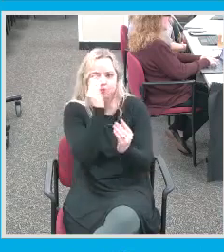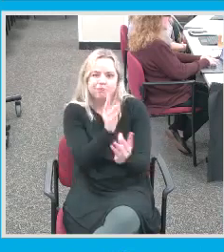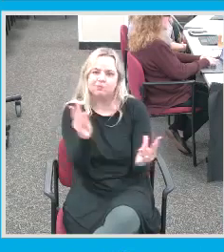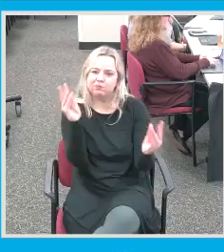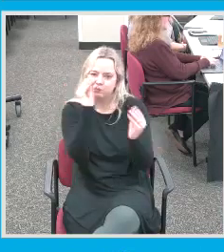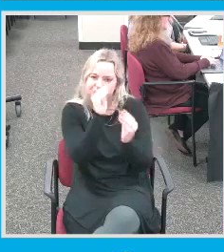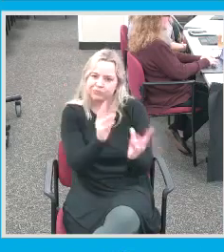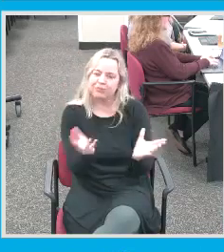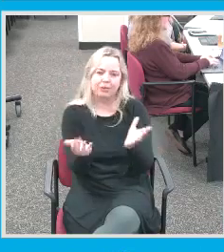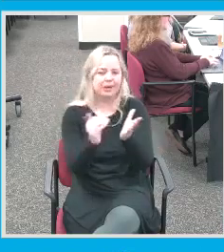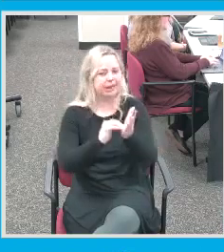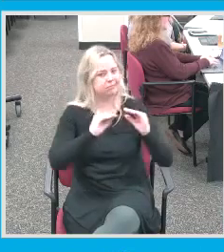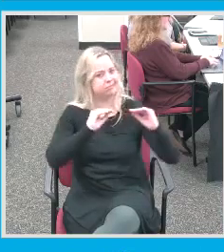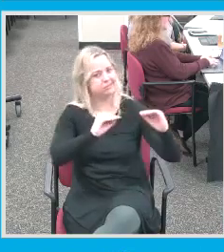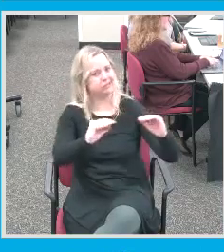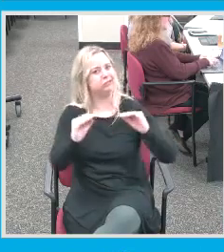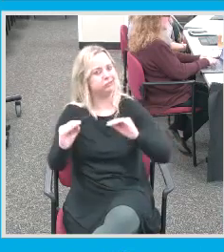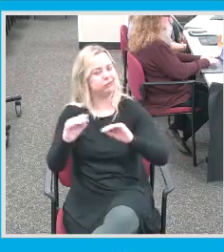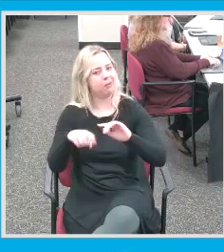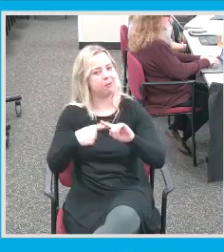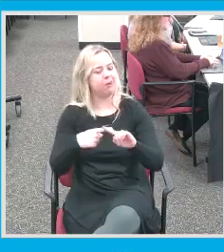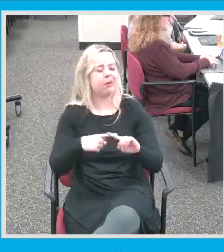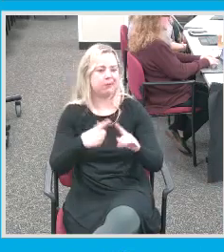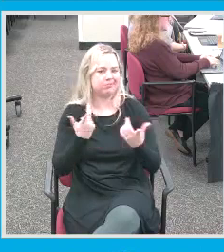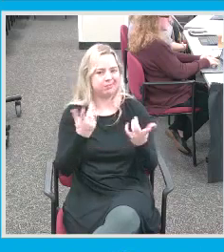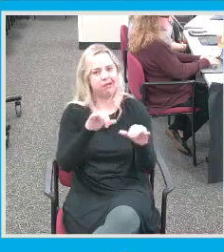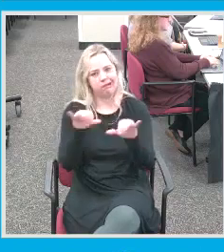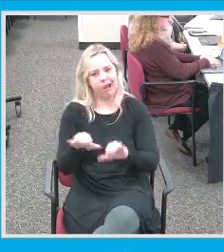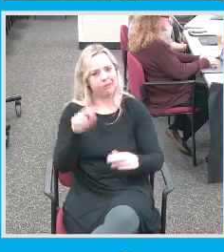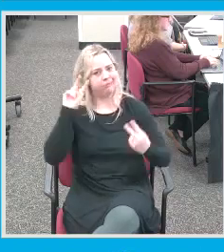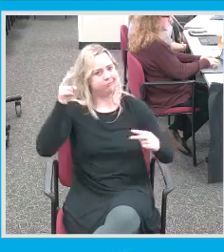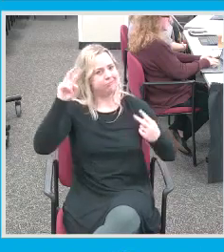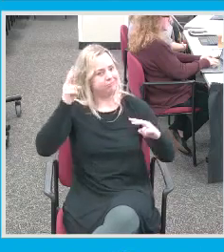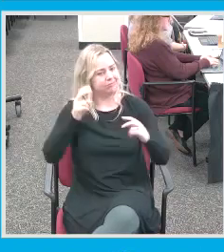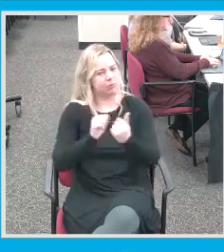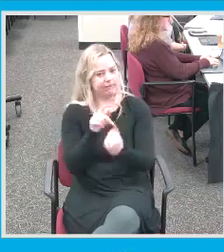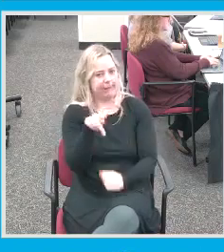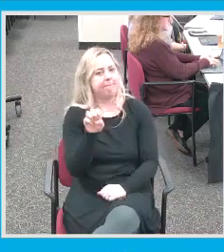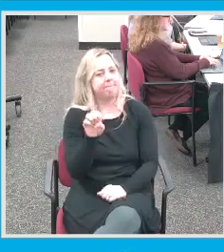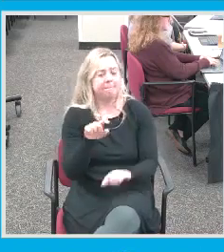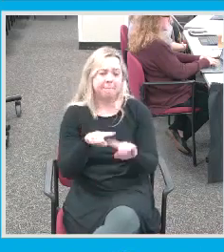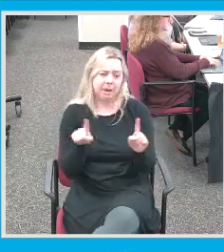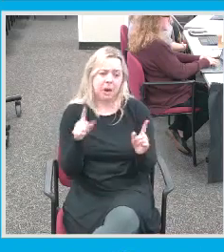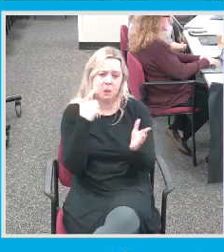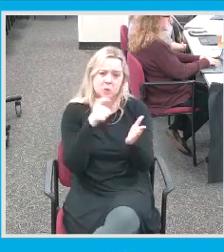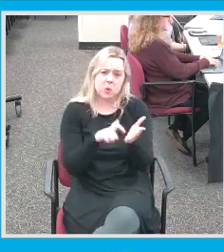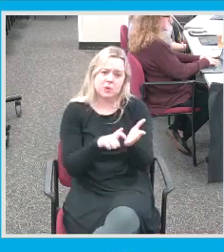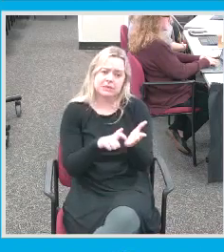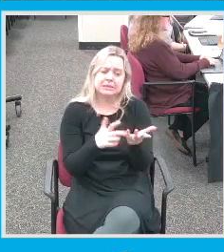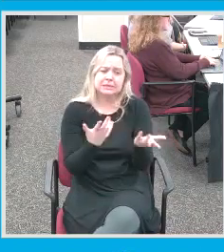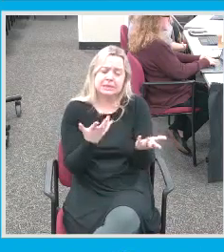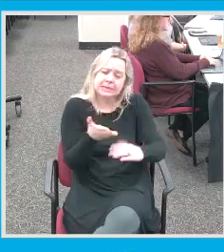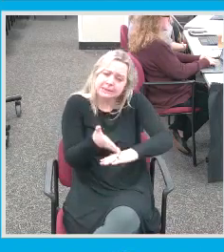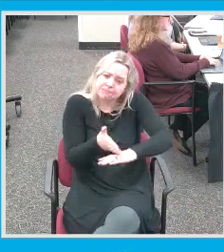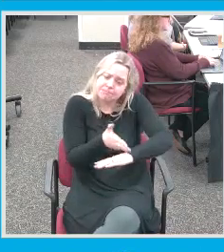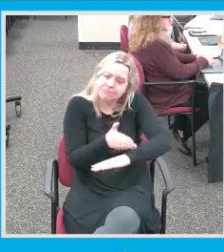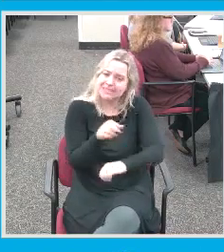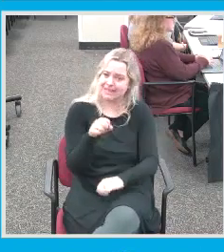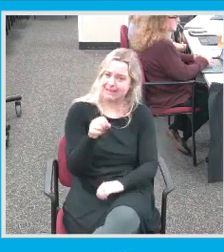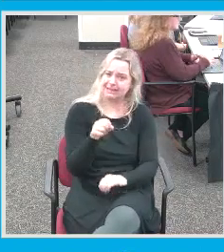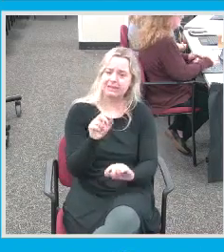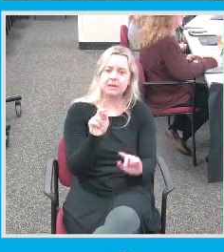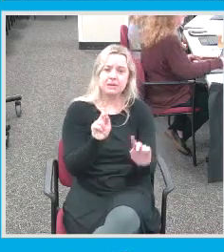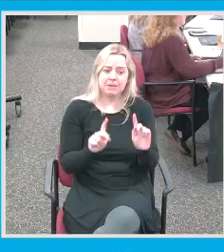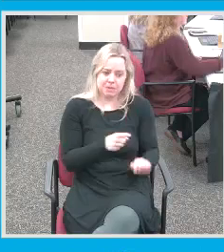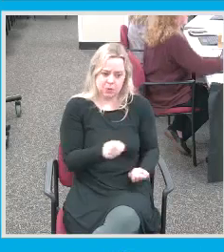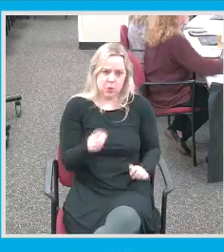community. But that is promising. I feel like that is trending in the right direction. People are starting to realize that this isn't safe.